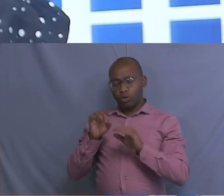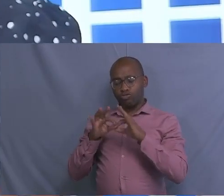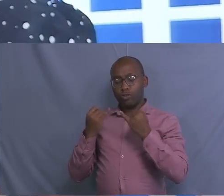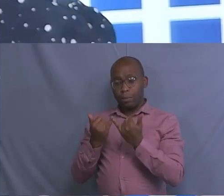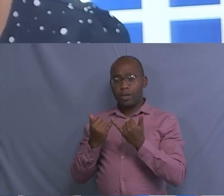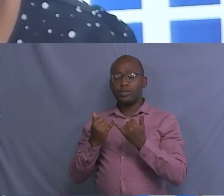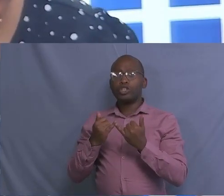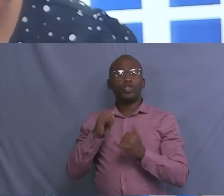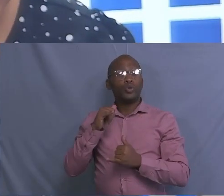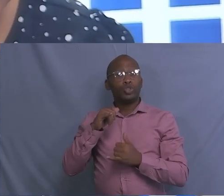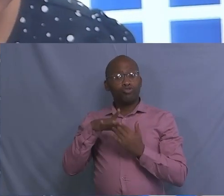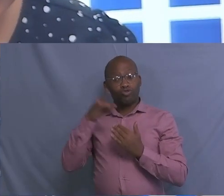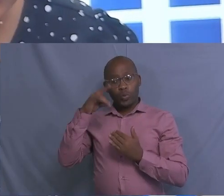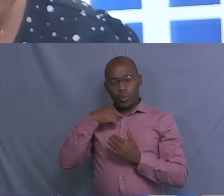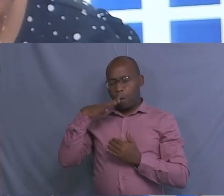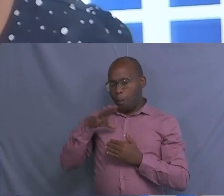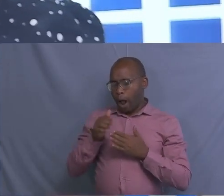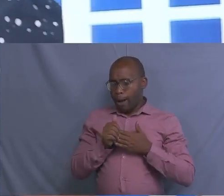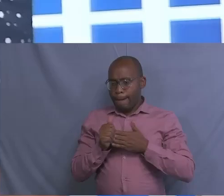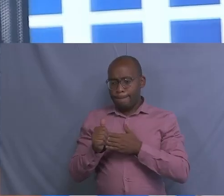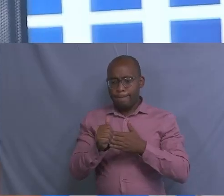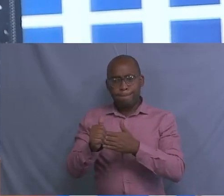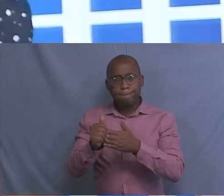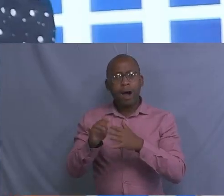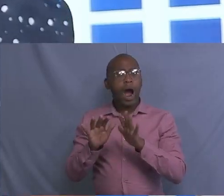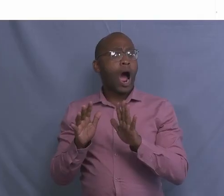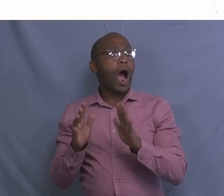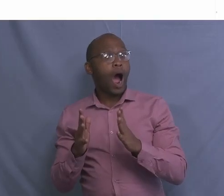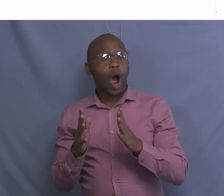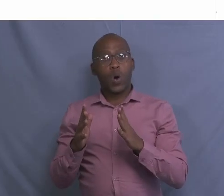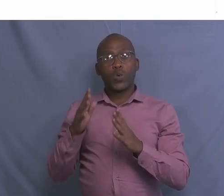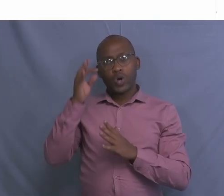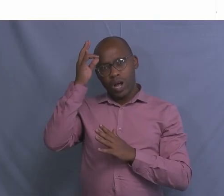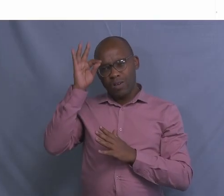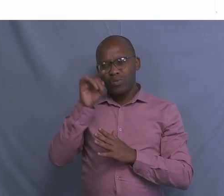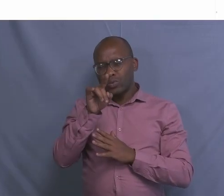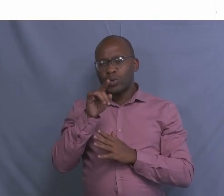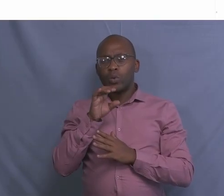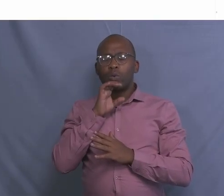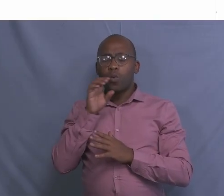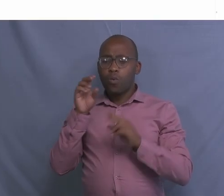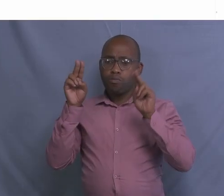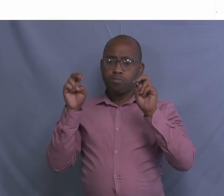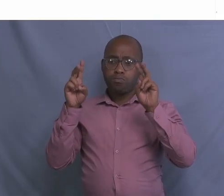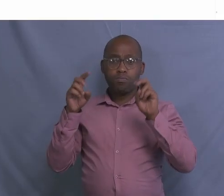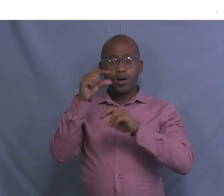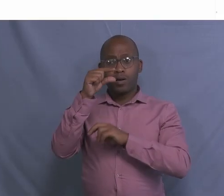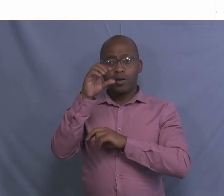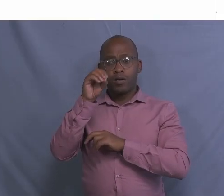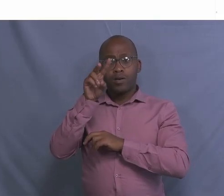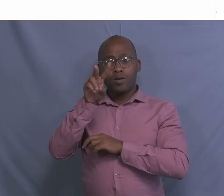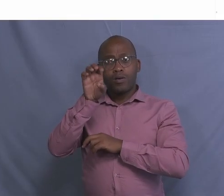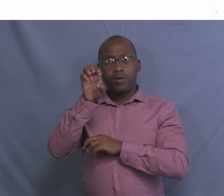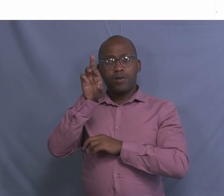itself. Okay, I want to highlight that word for us, govern. Okay, so where have you heard this word before? I'm sure you're thinking